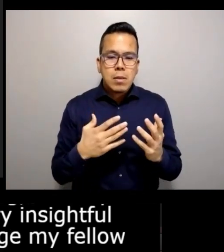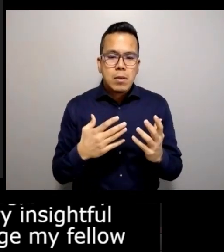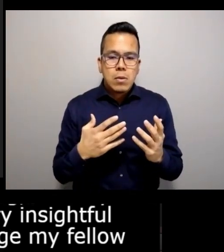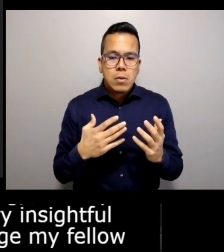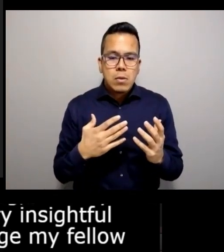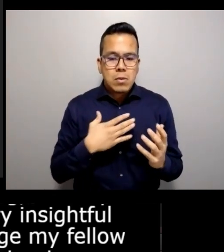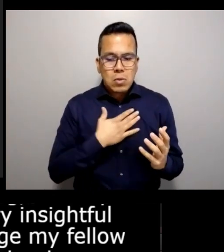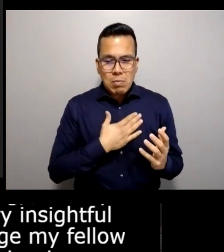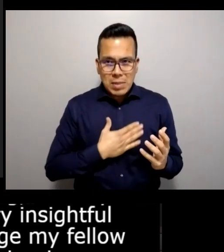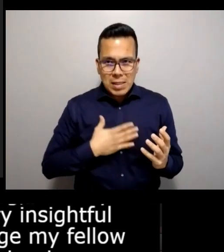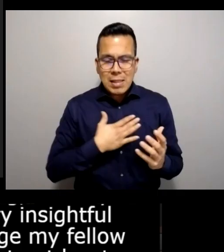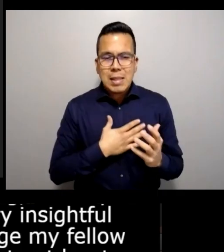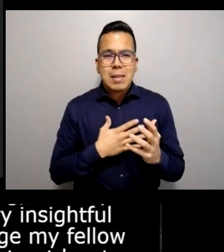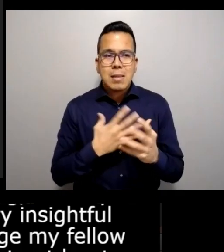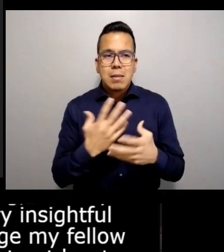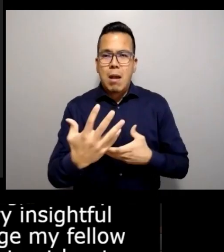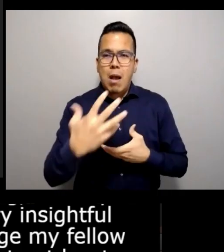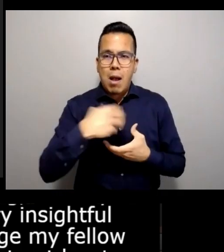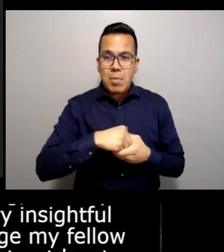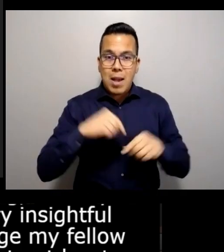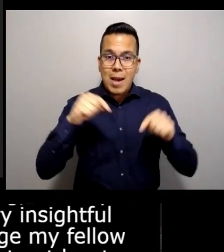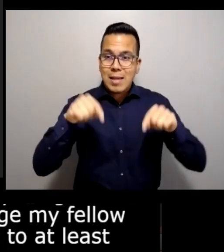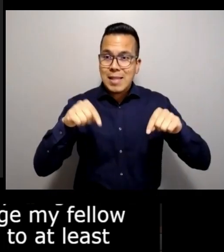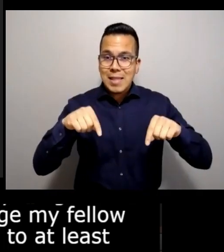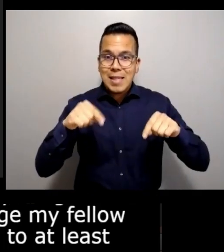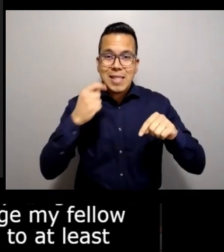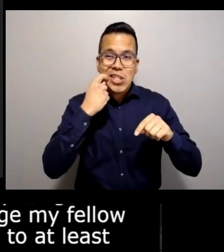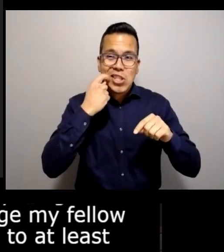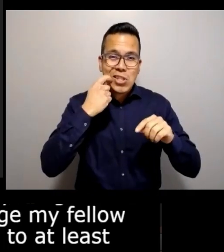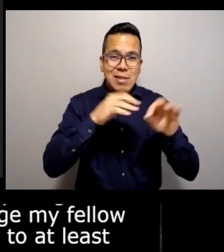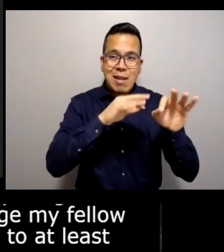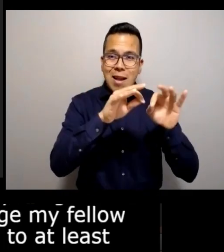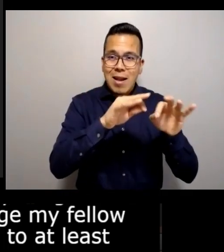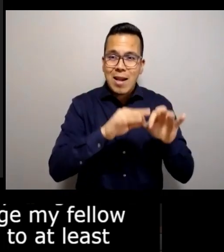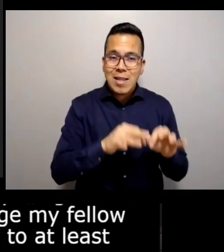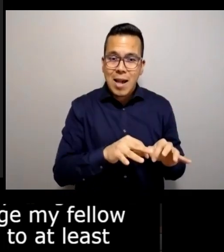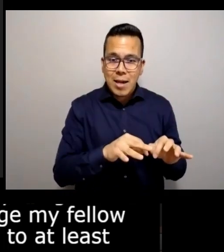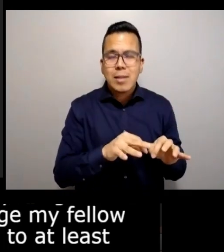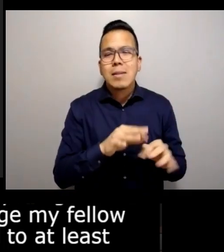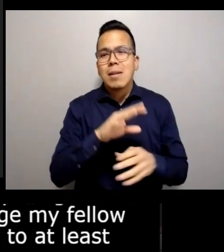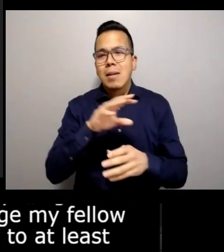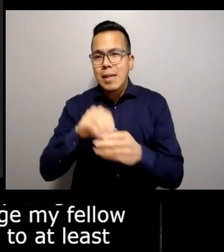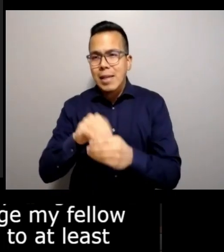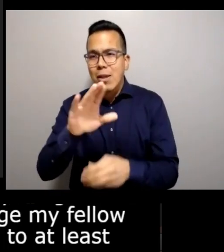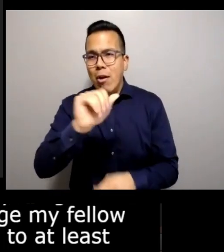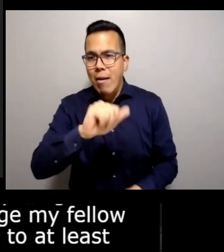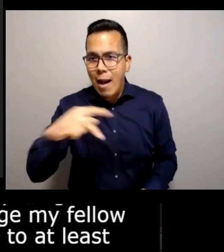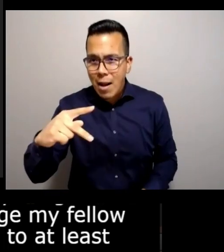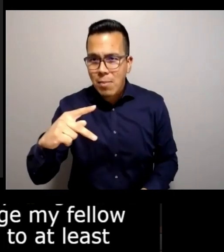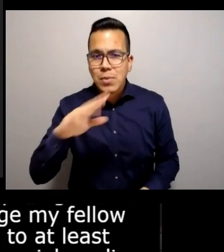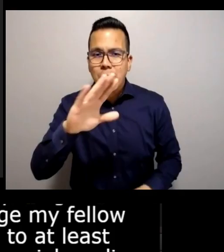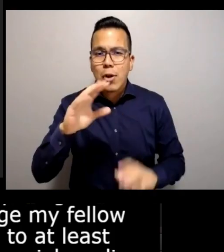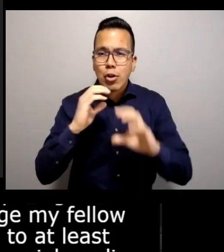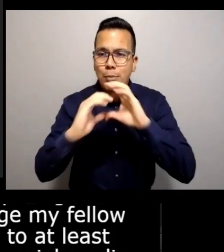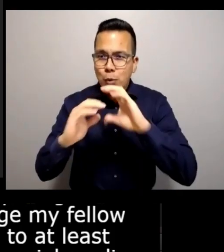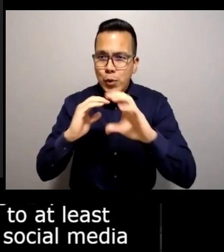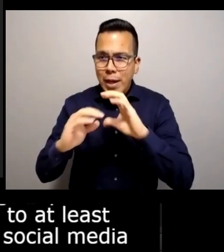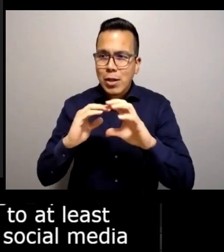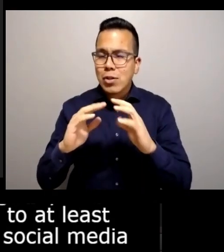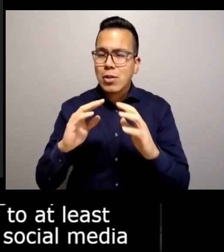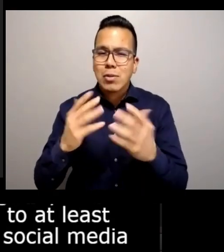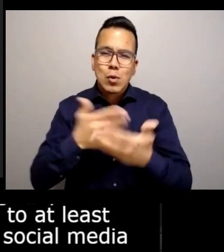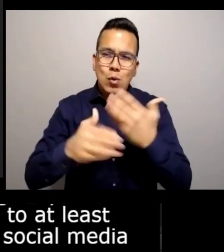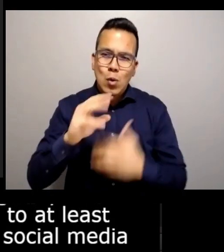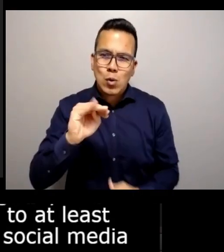these guidelines onto their websites, their social media platforms, and in their communications while they communicate their